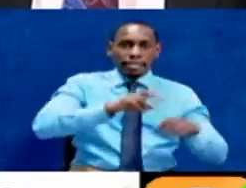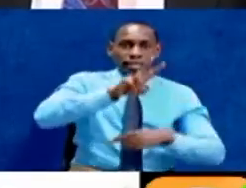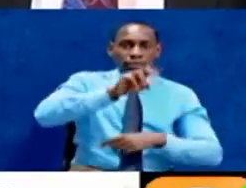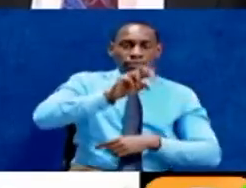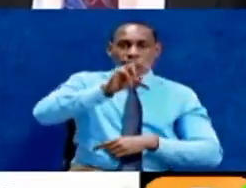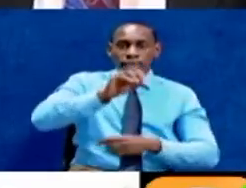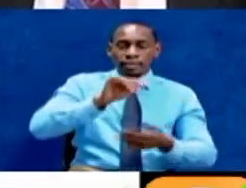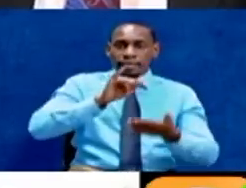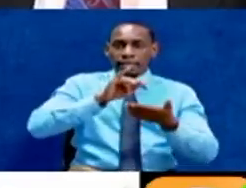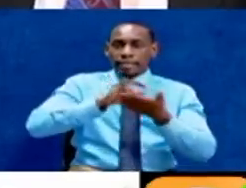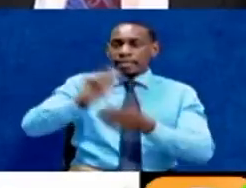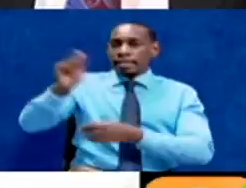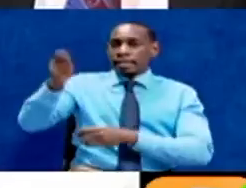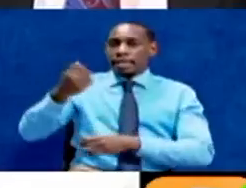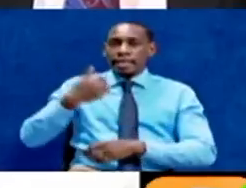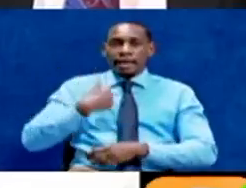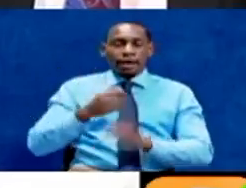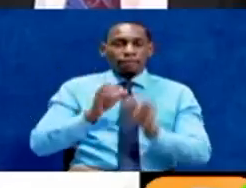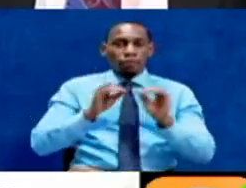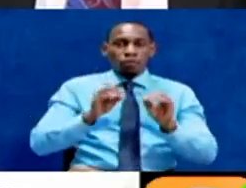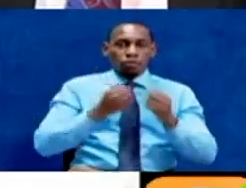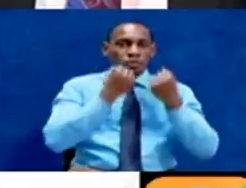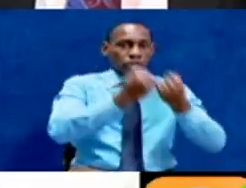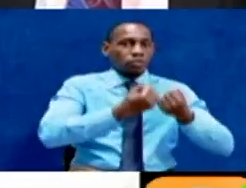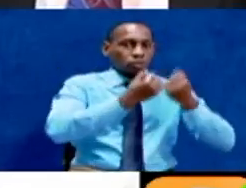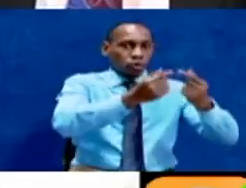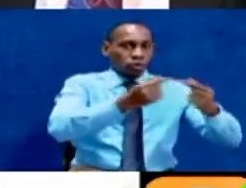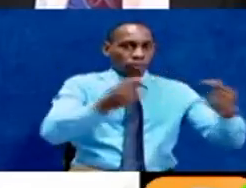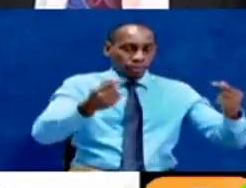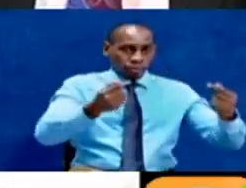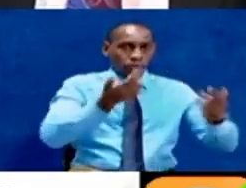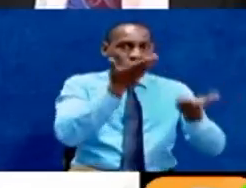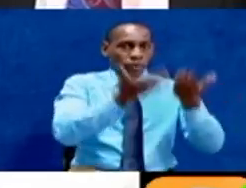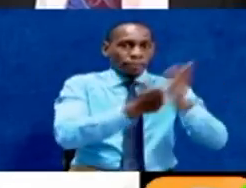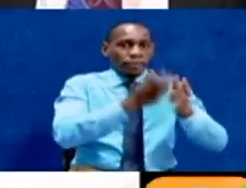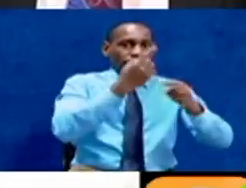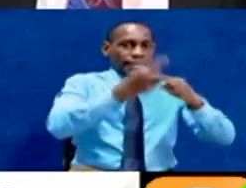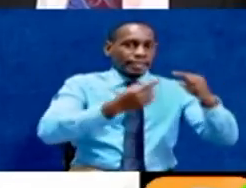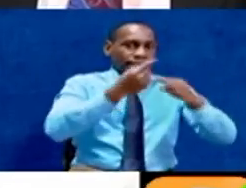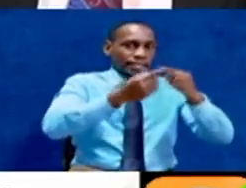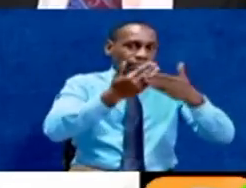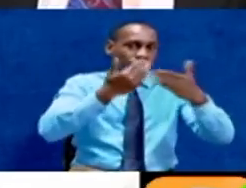doesn't have the vibrant opposition of yesteryears?